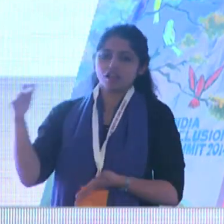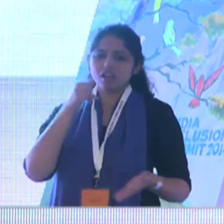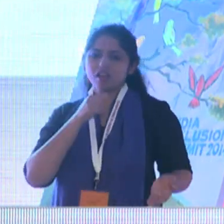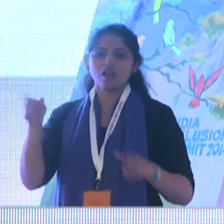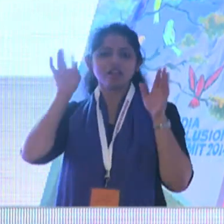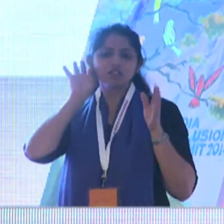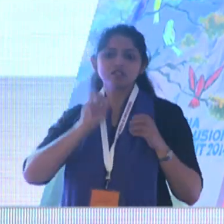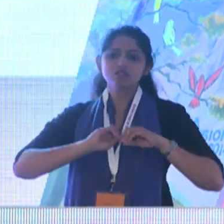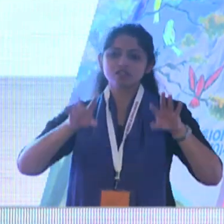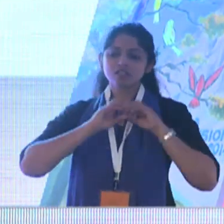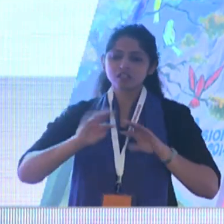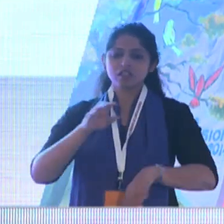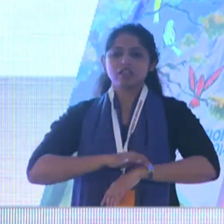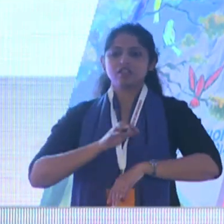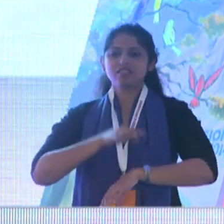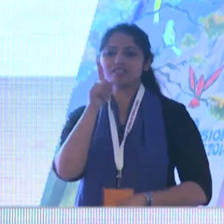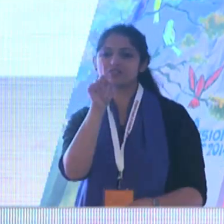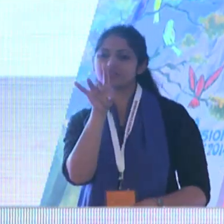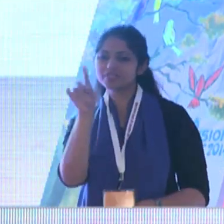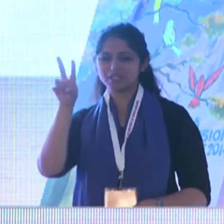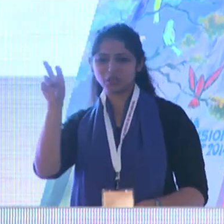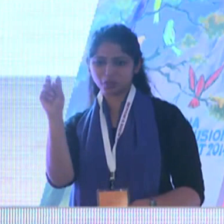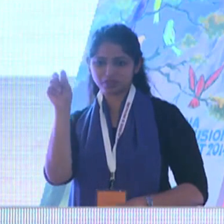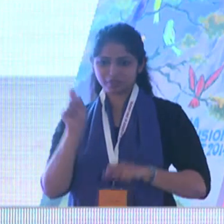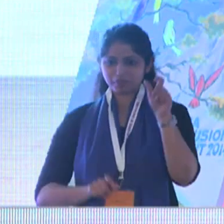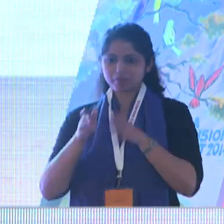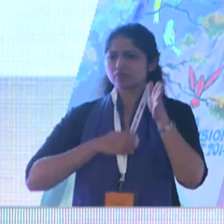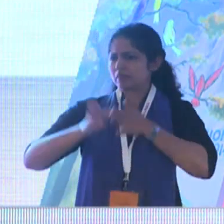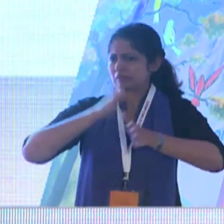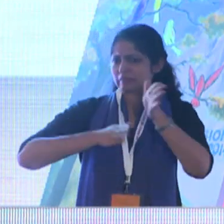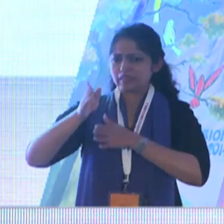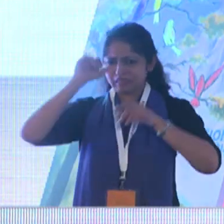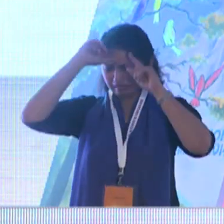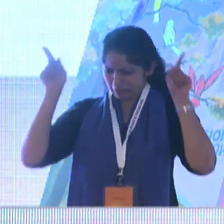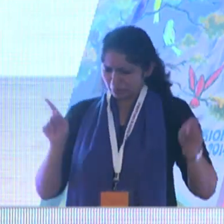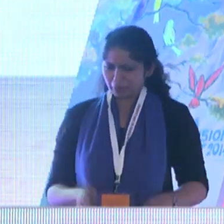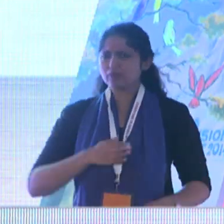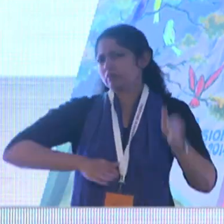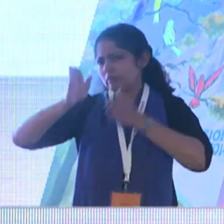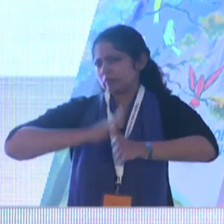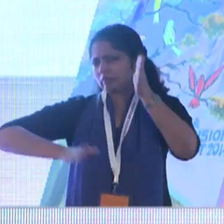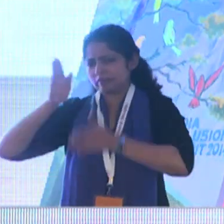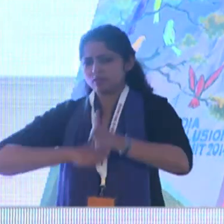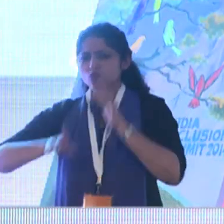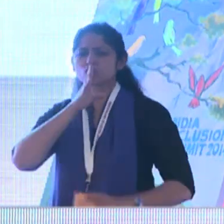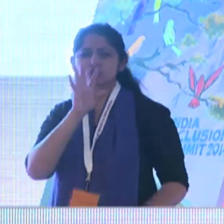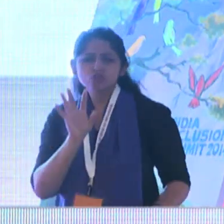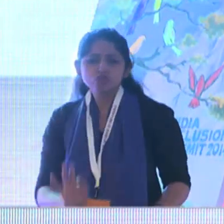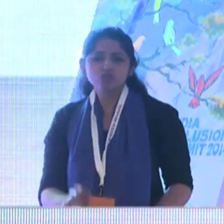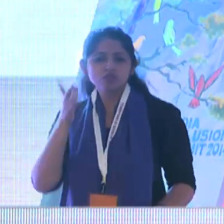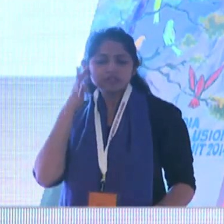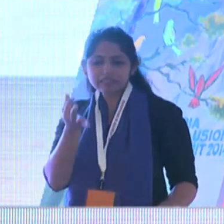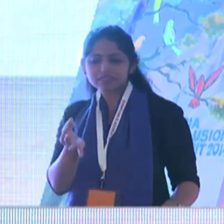them. So we spent time, and we had 15 to 20 people who went around the entire country to find out the truly